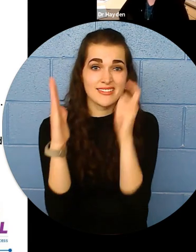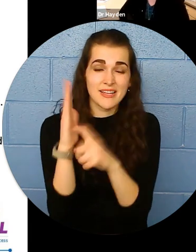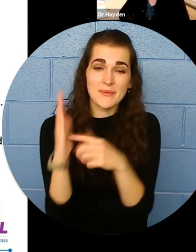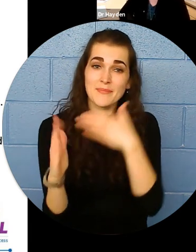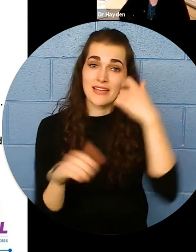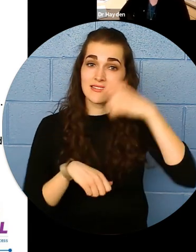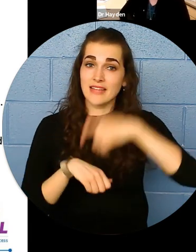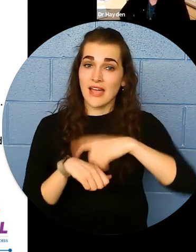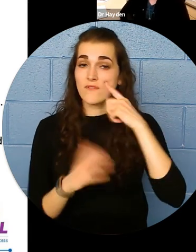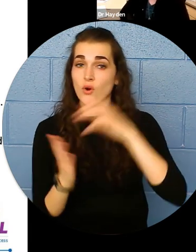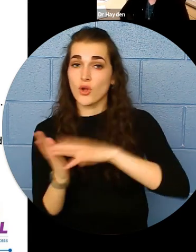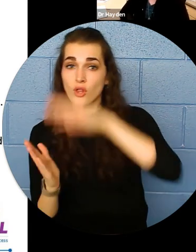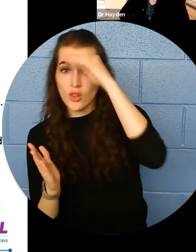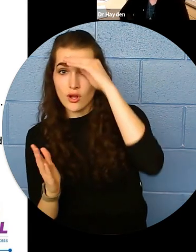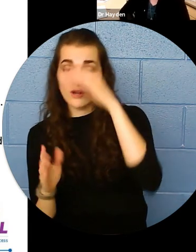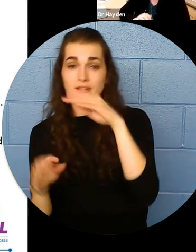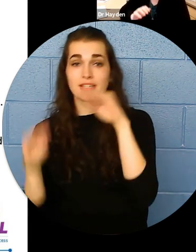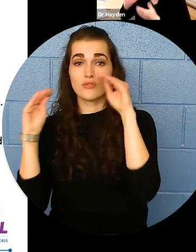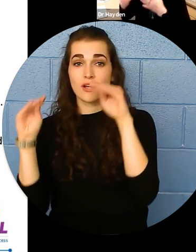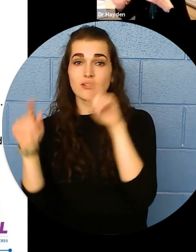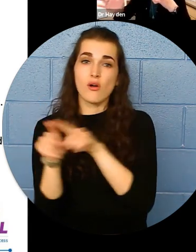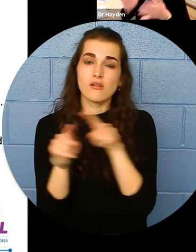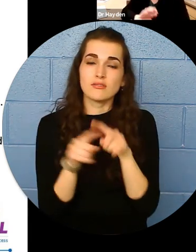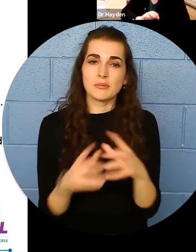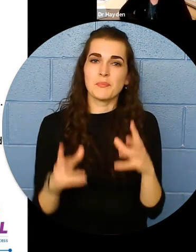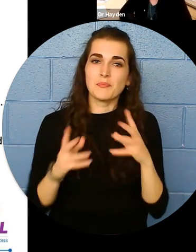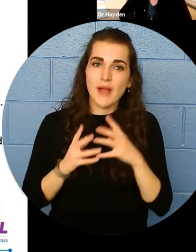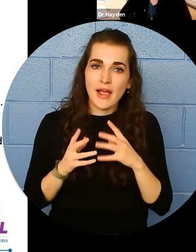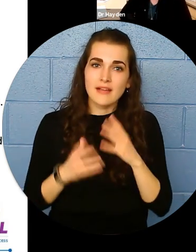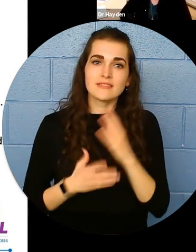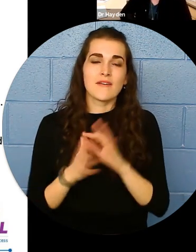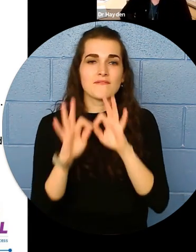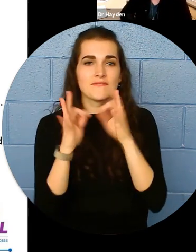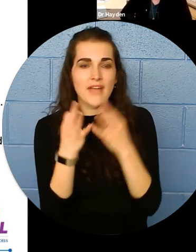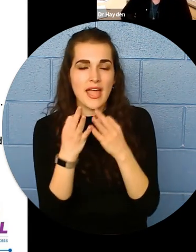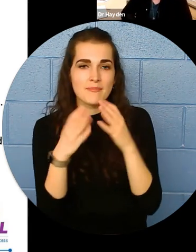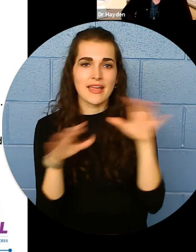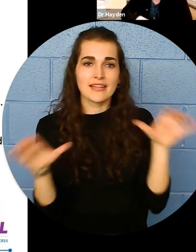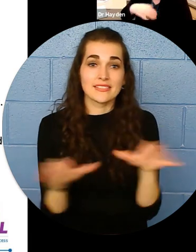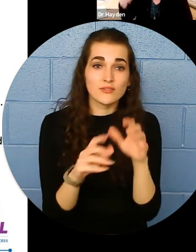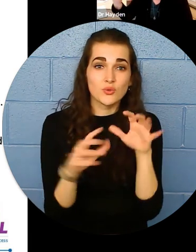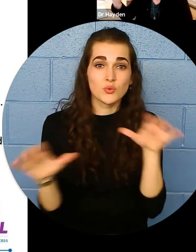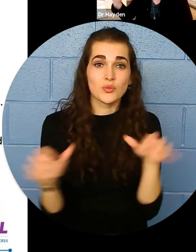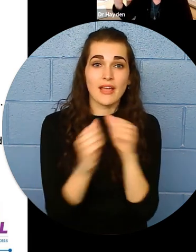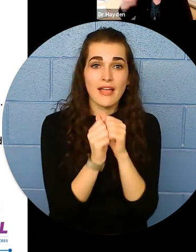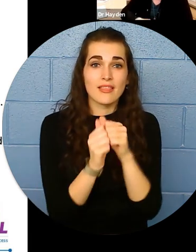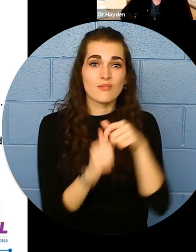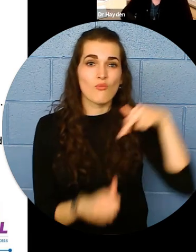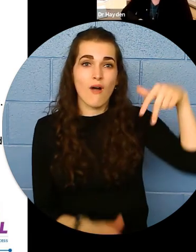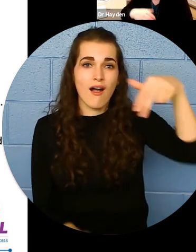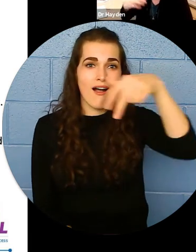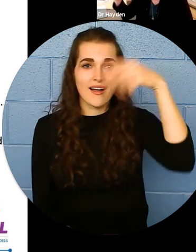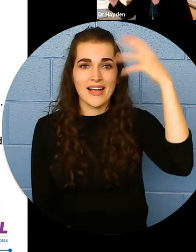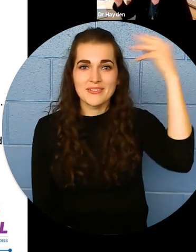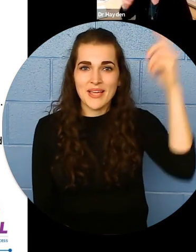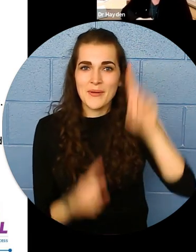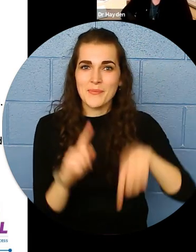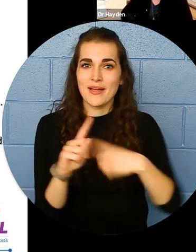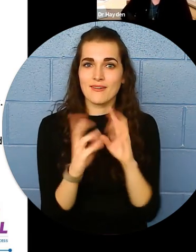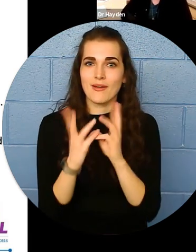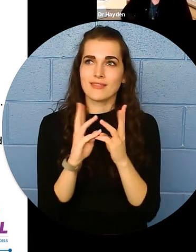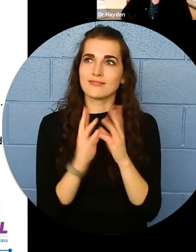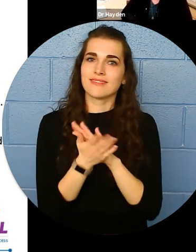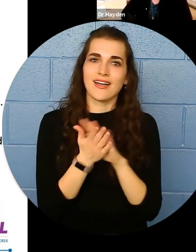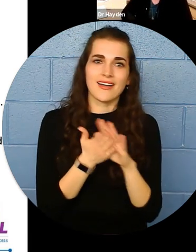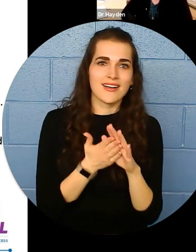best times for learning and instruction, as well as some family-oriented activities that you can do, such as taking a walk outside. As the weather is starting